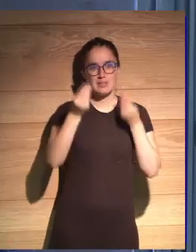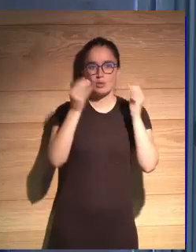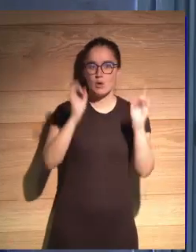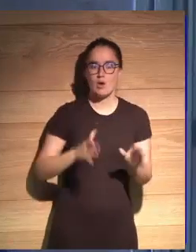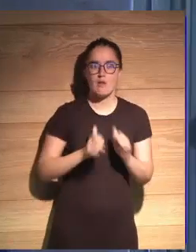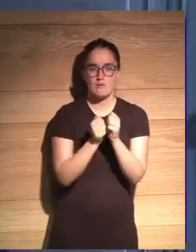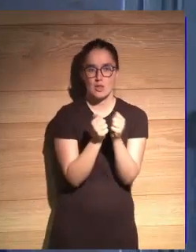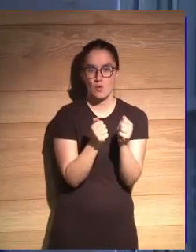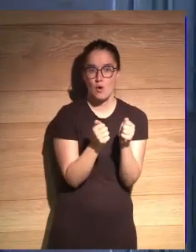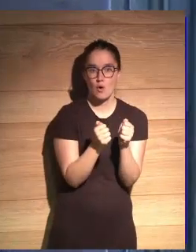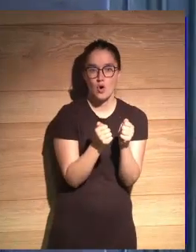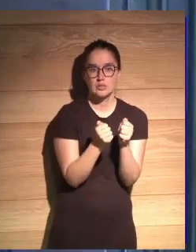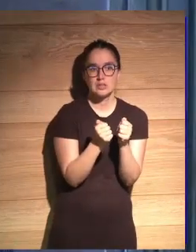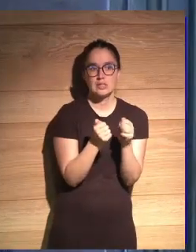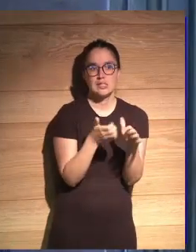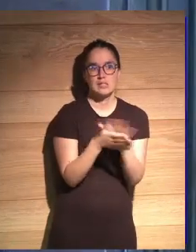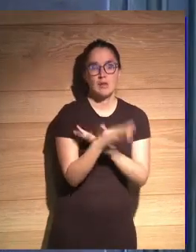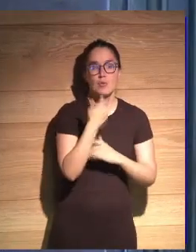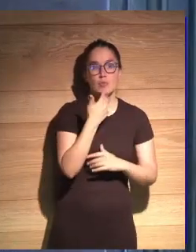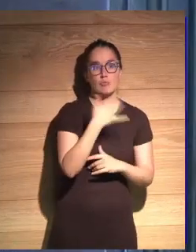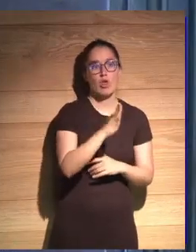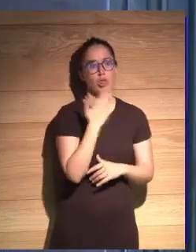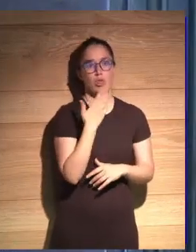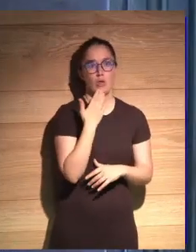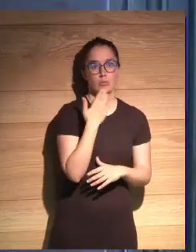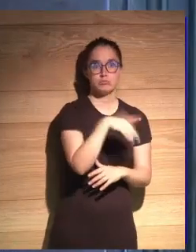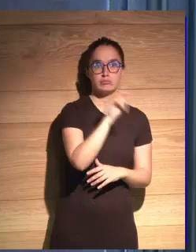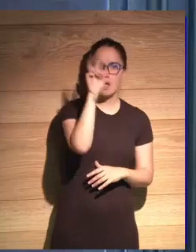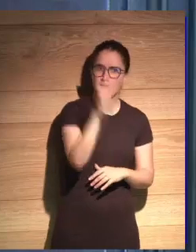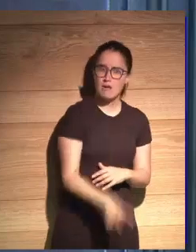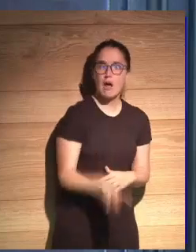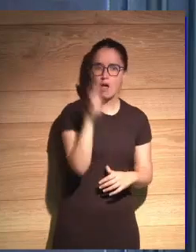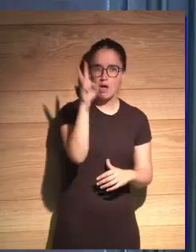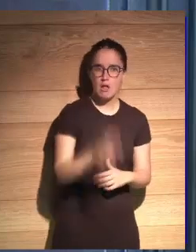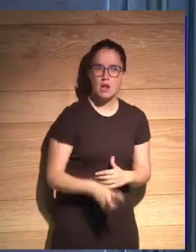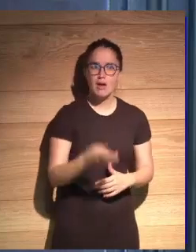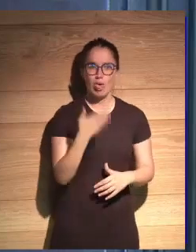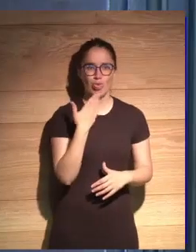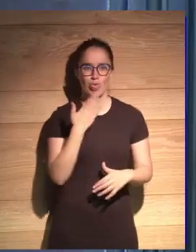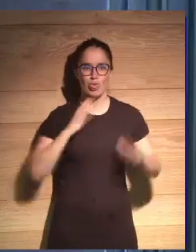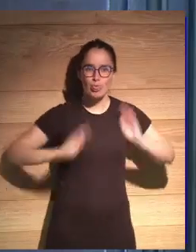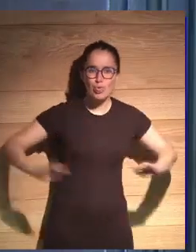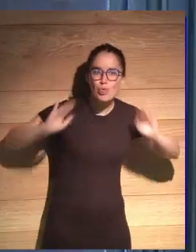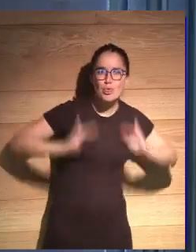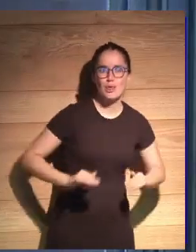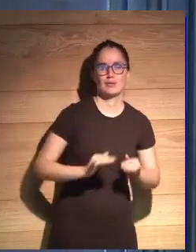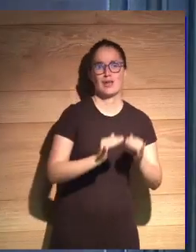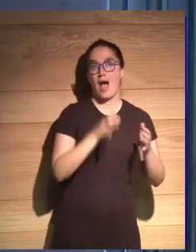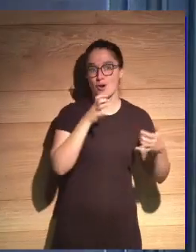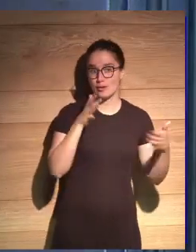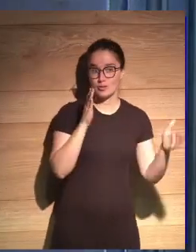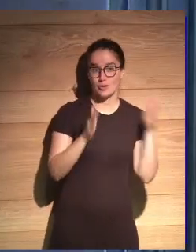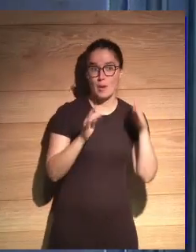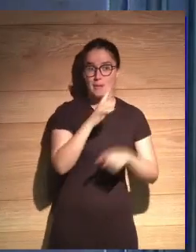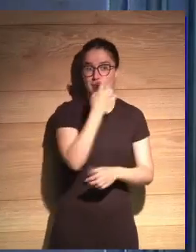health. And we believe the same goes for gaming. Gaming is a very good leisure